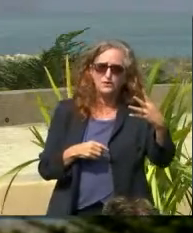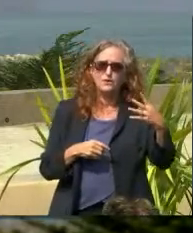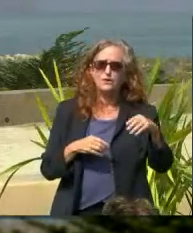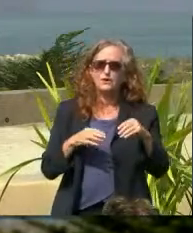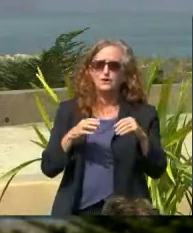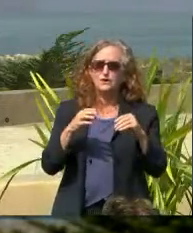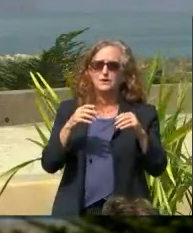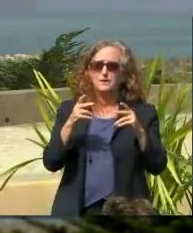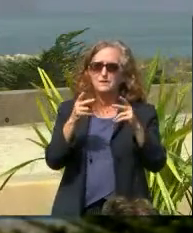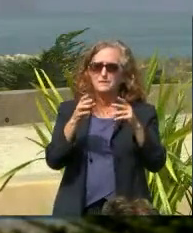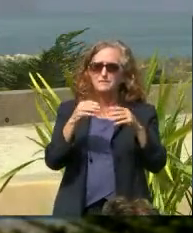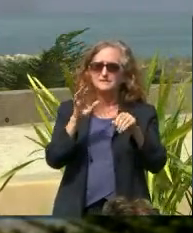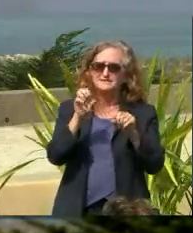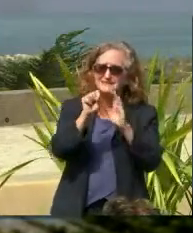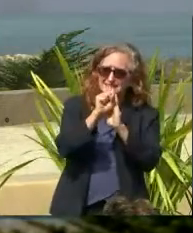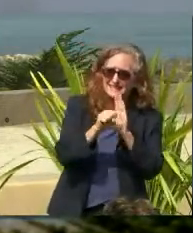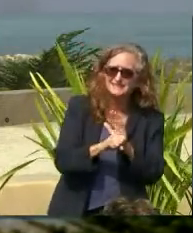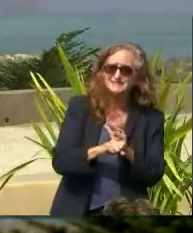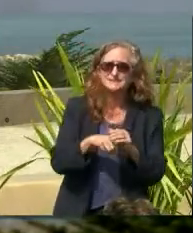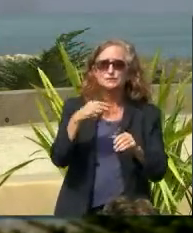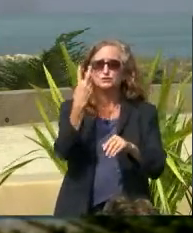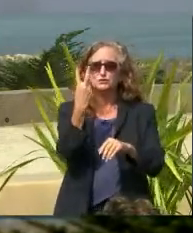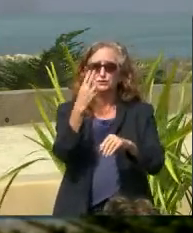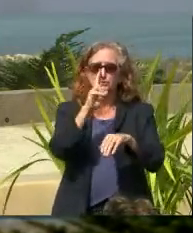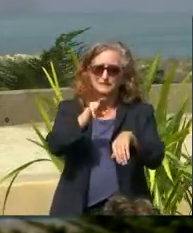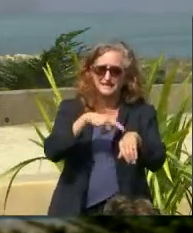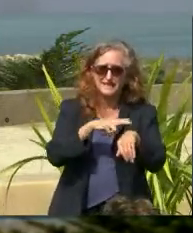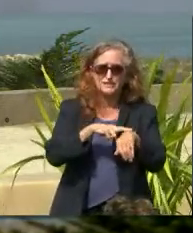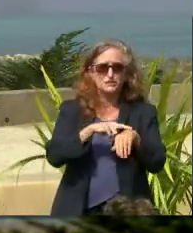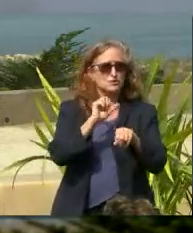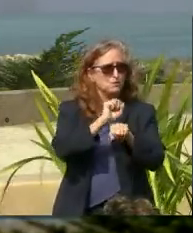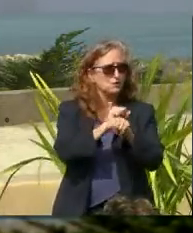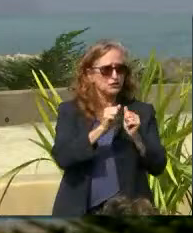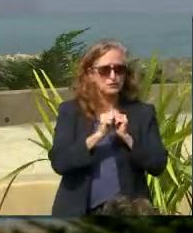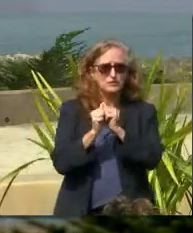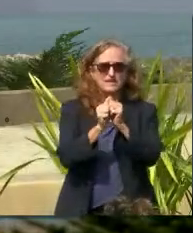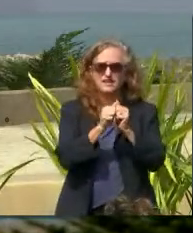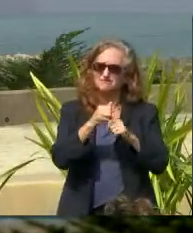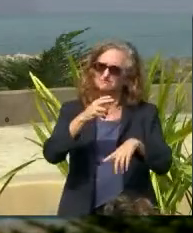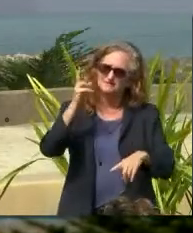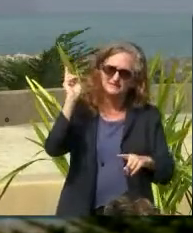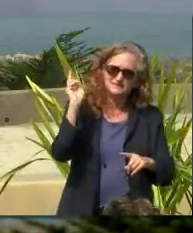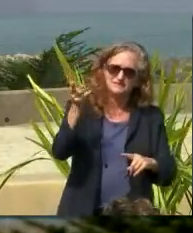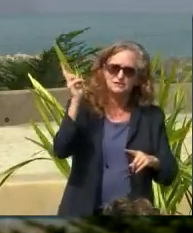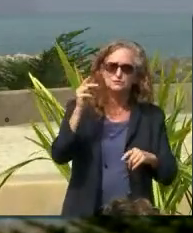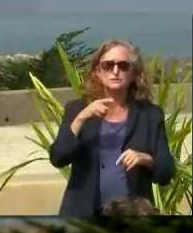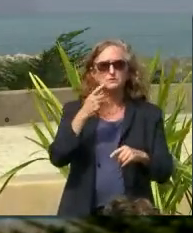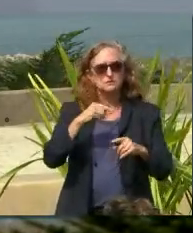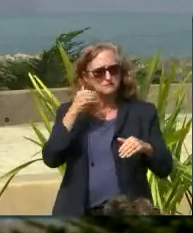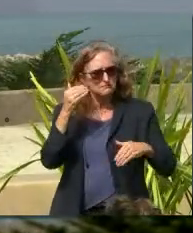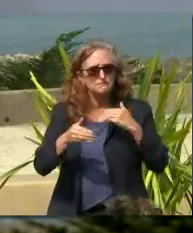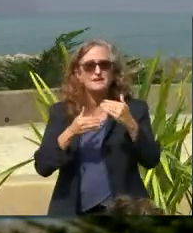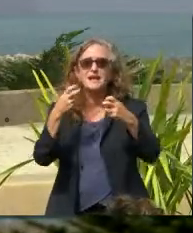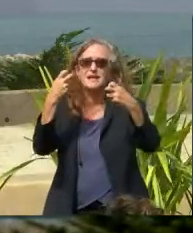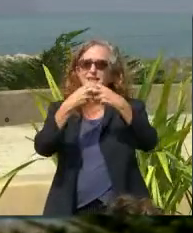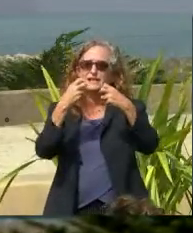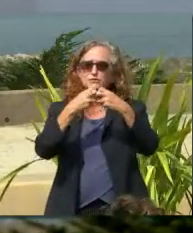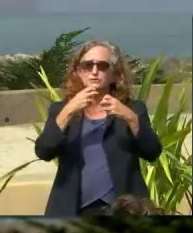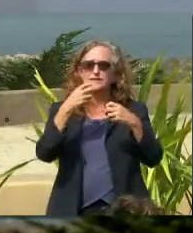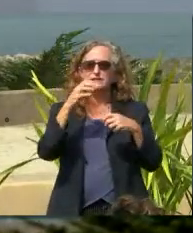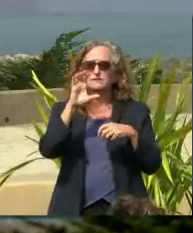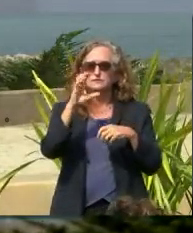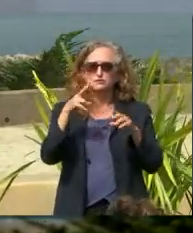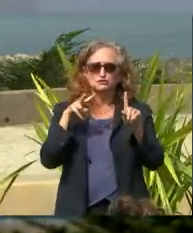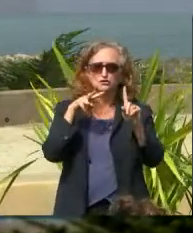nations, have worked together better. And we are making that happen in building an electric charging corridor up and down